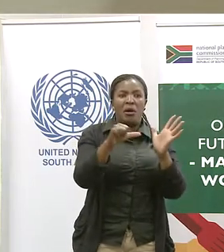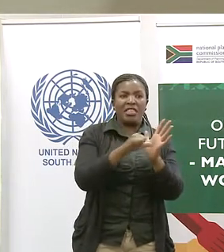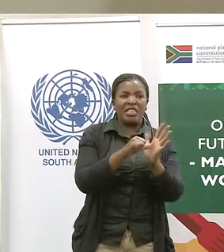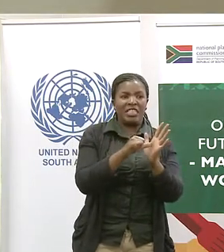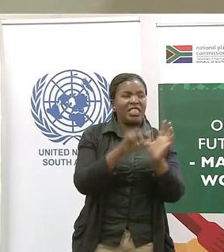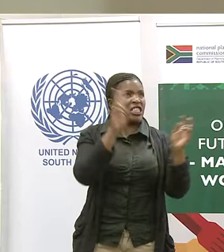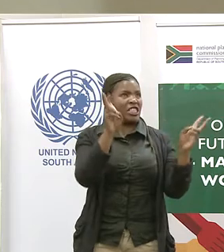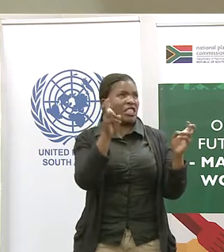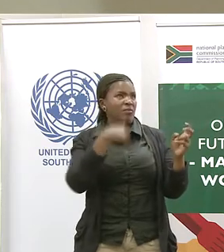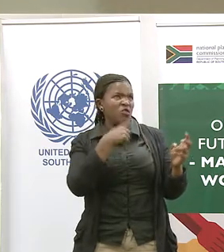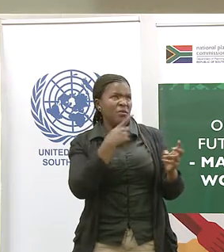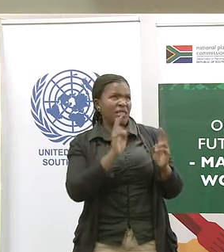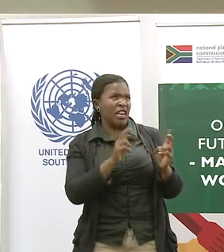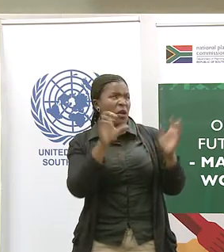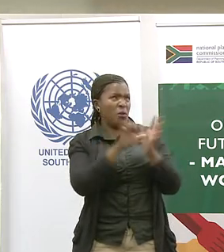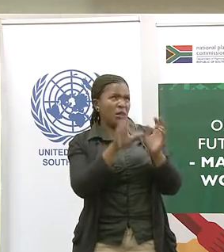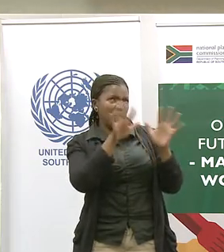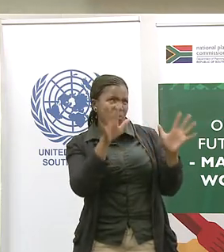speech as a matter of policy.